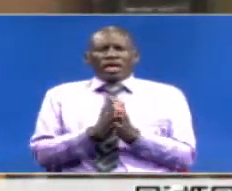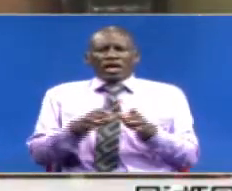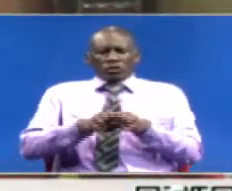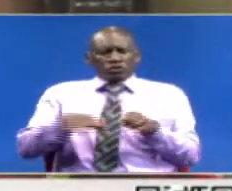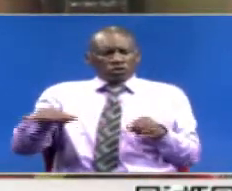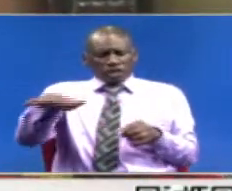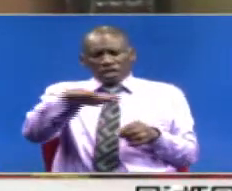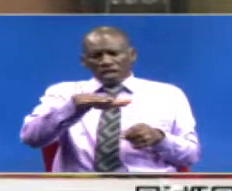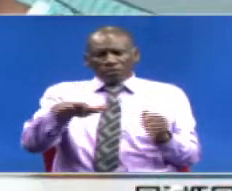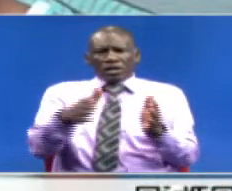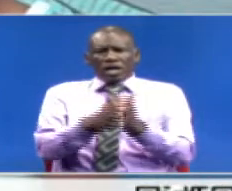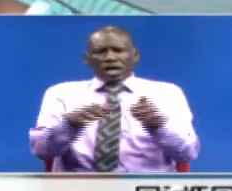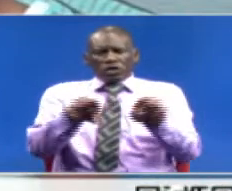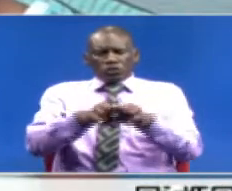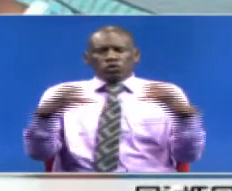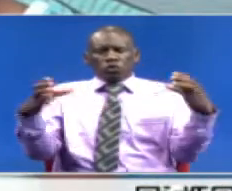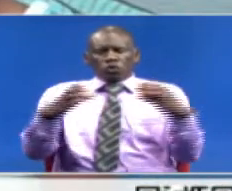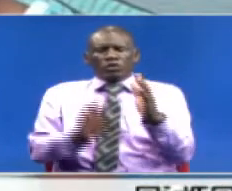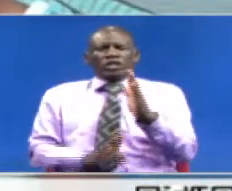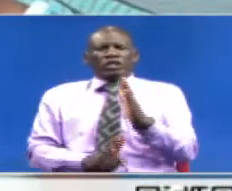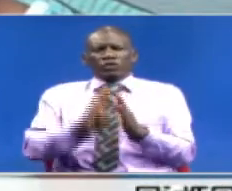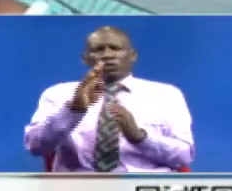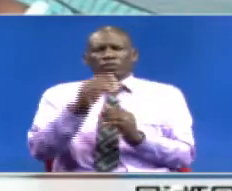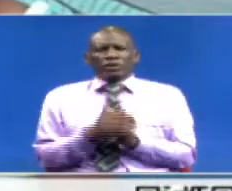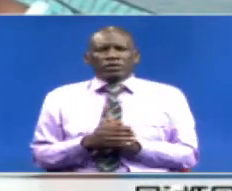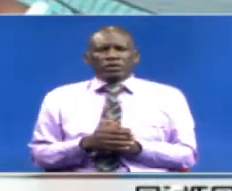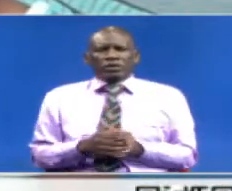and community development.